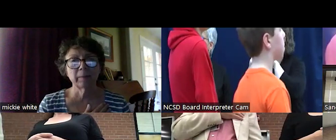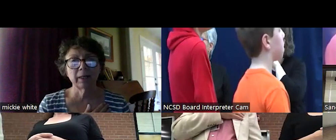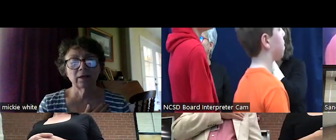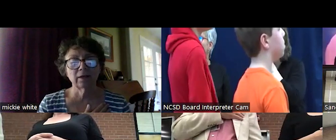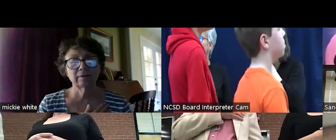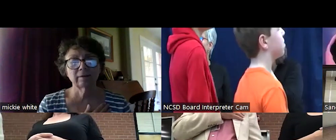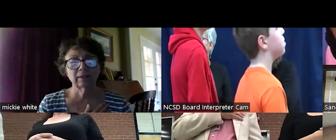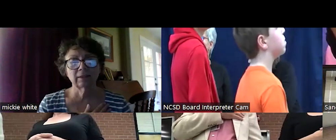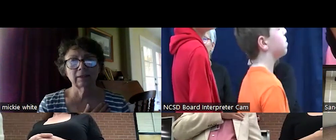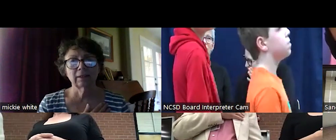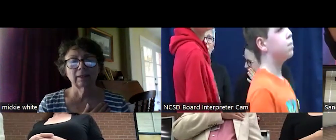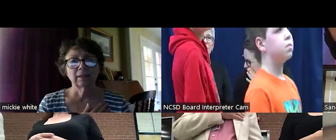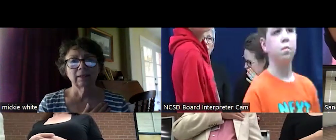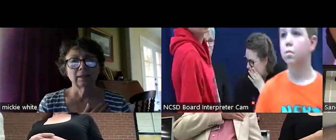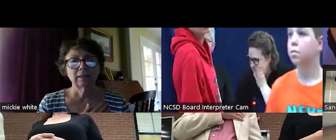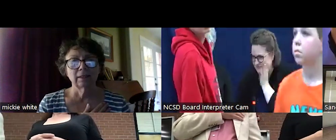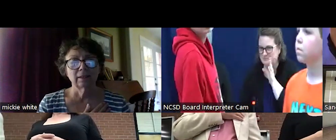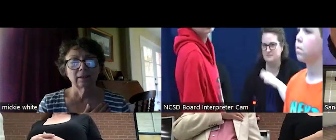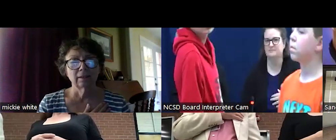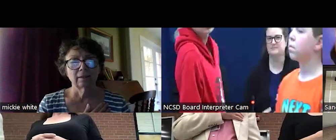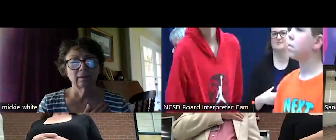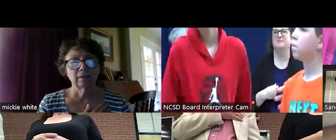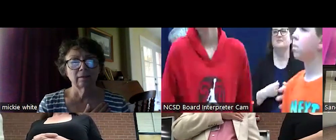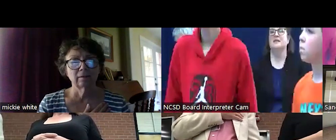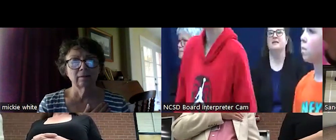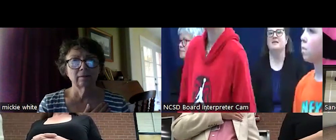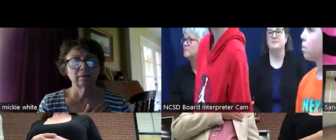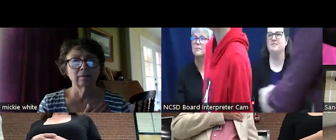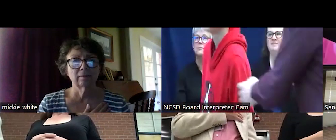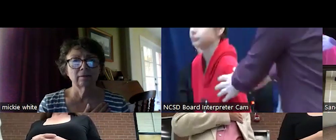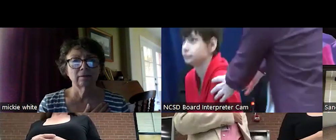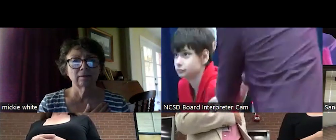of America. hold on just a second, Aaron.